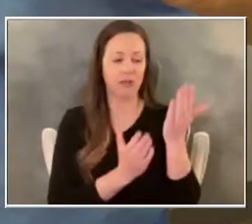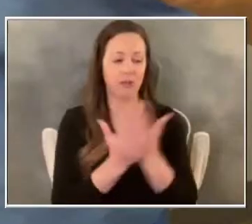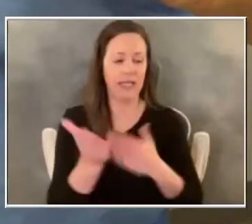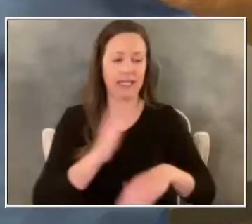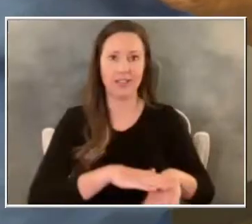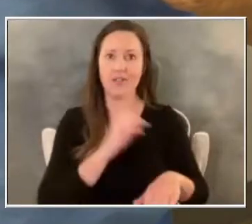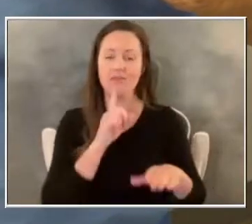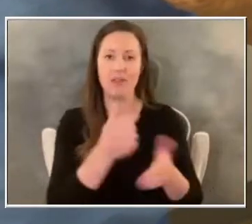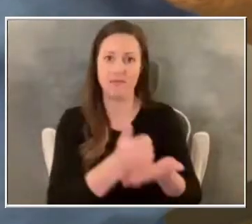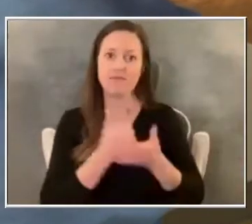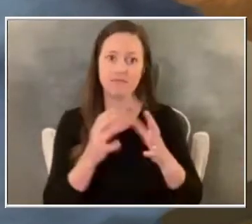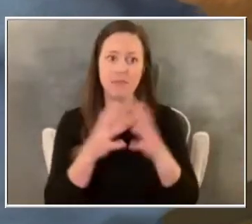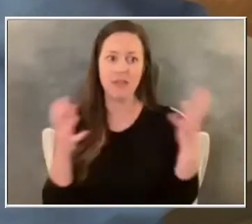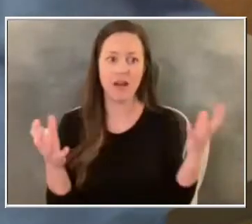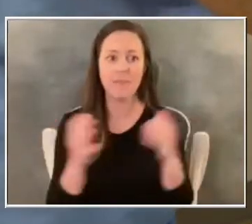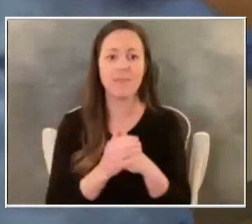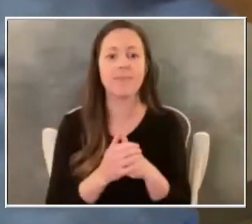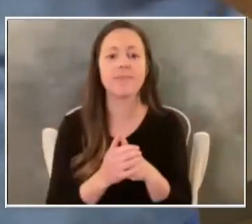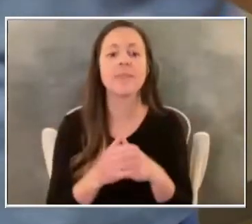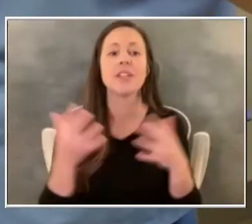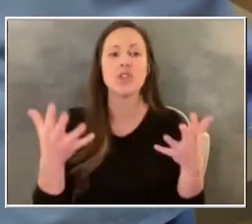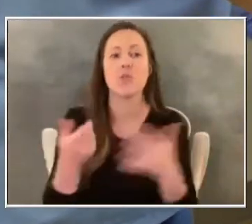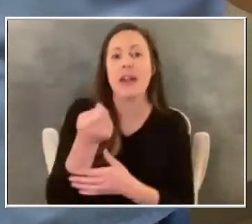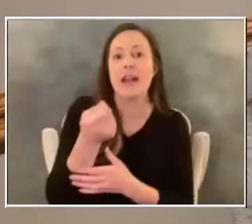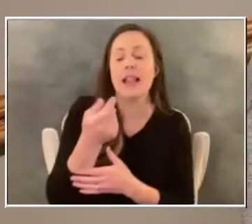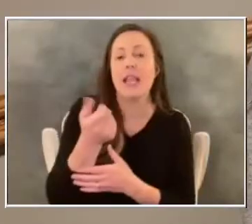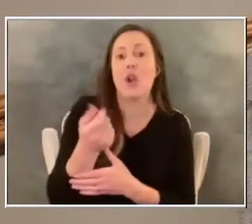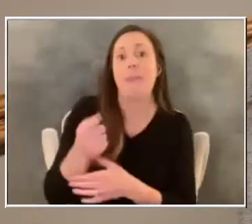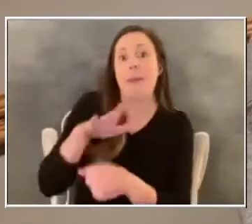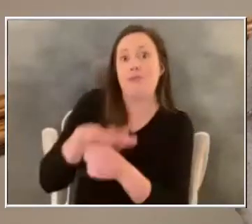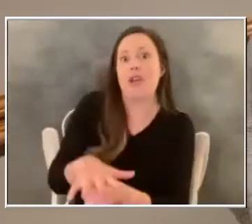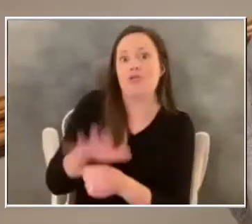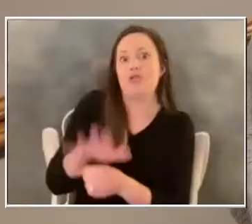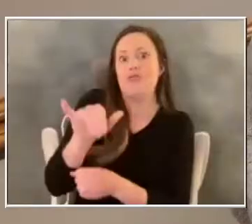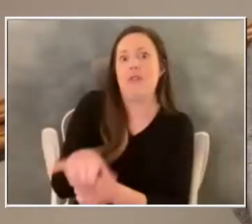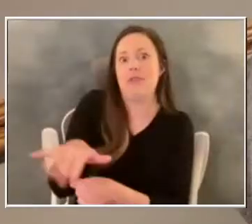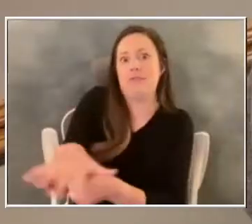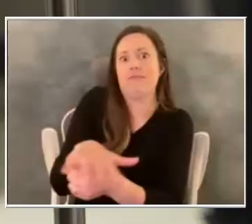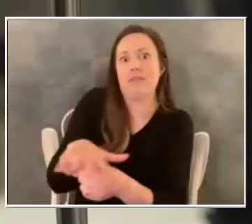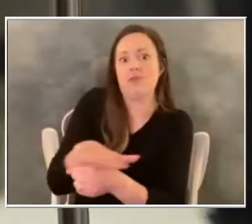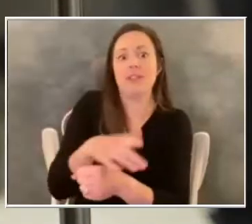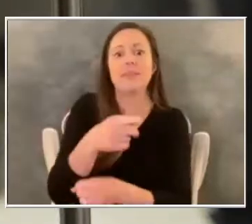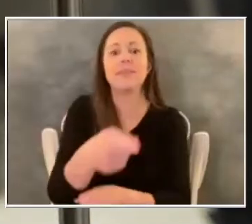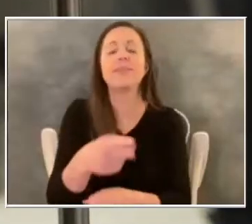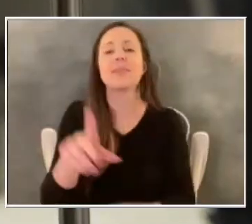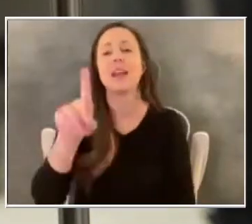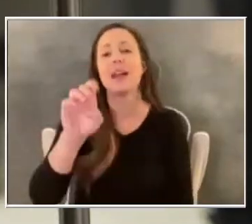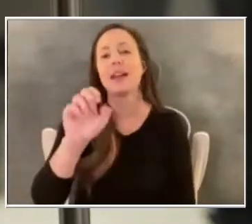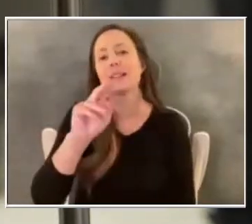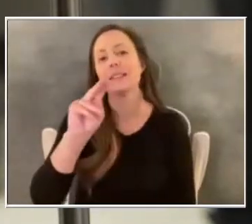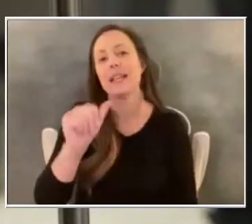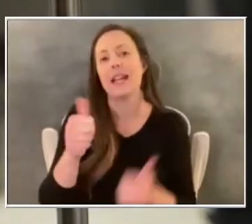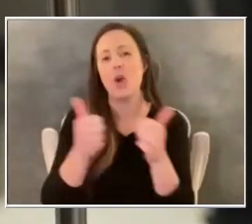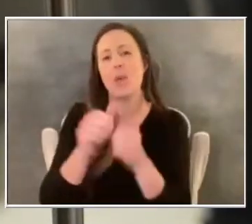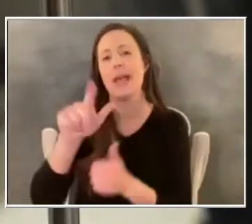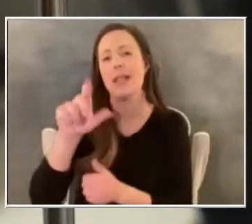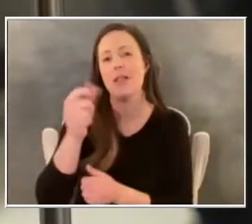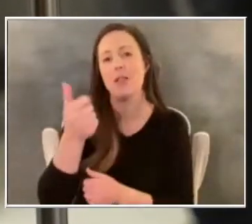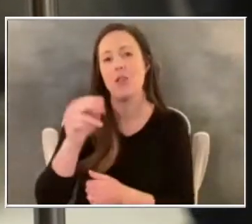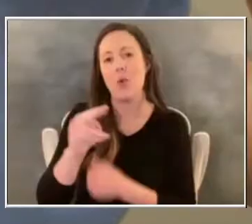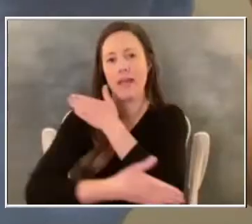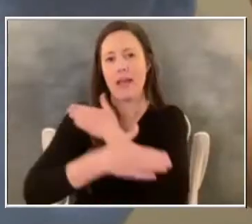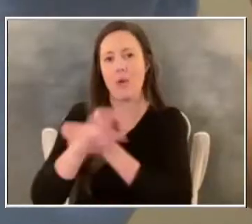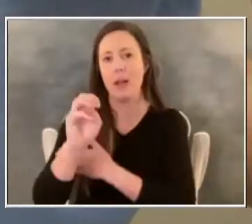going to want to put a little counter pressure on the perineum. Deanna Slippers is with Logan County EMS. Her goal is to get mothers to a